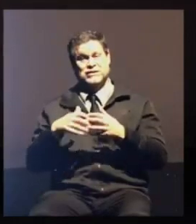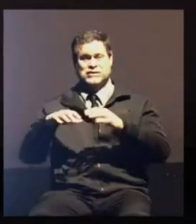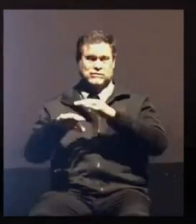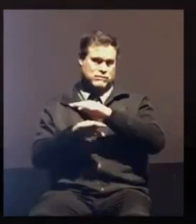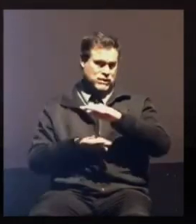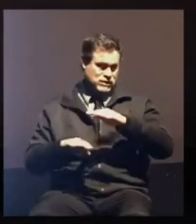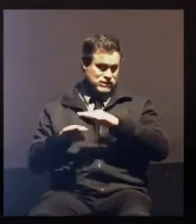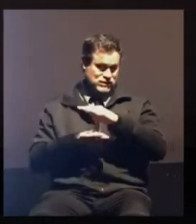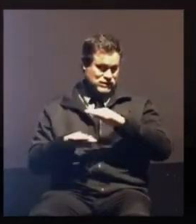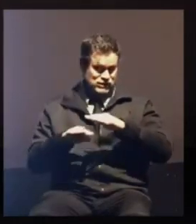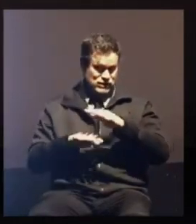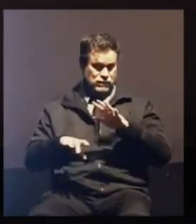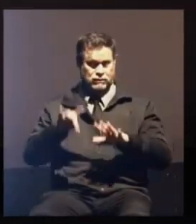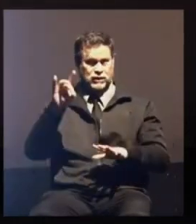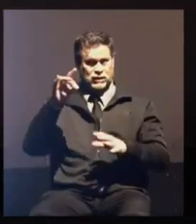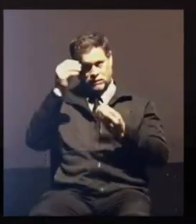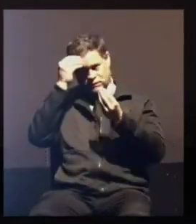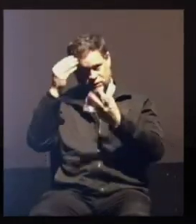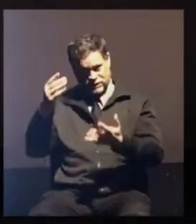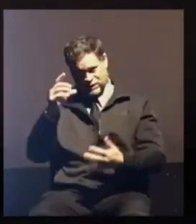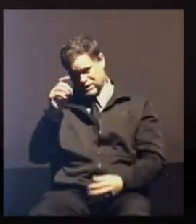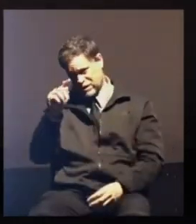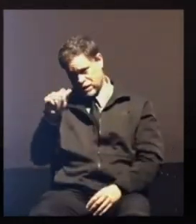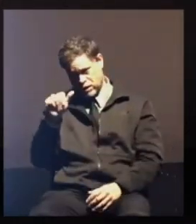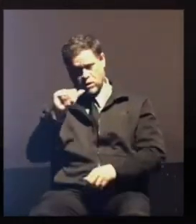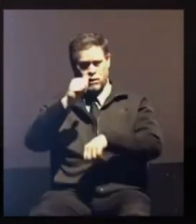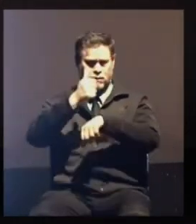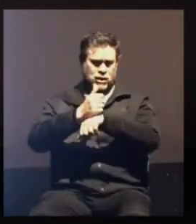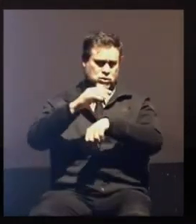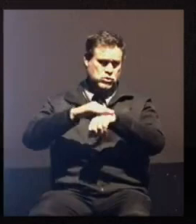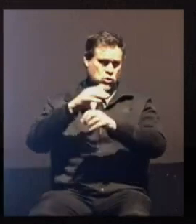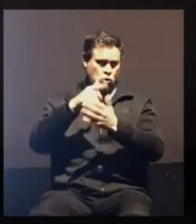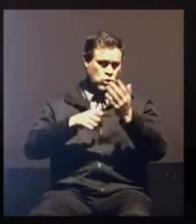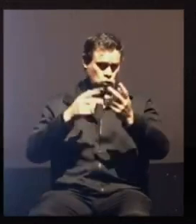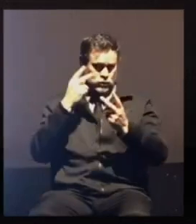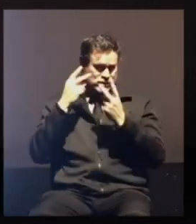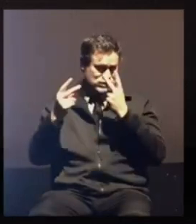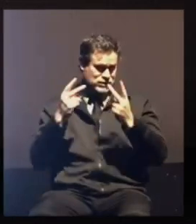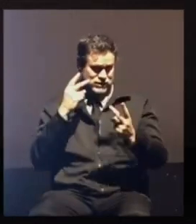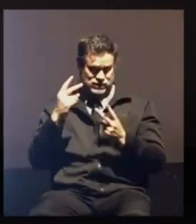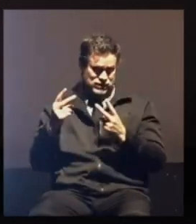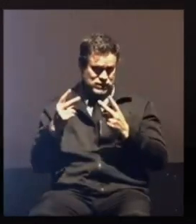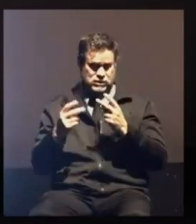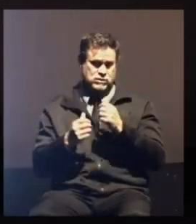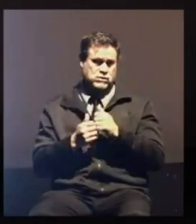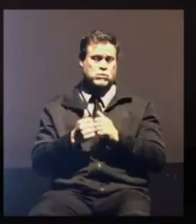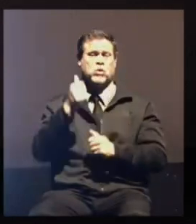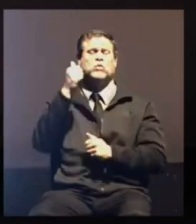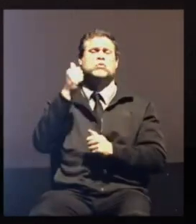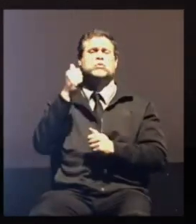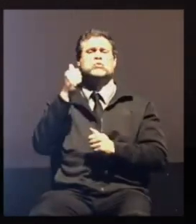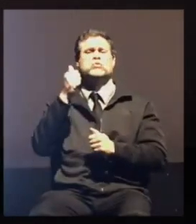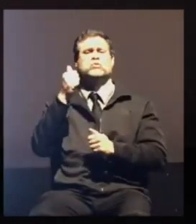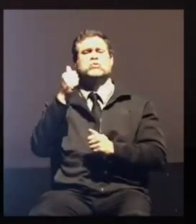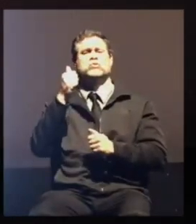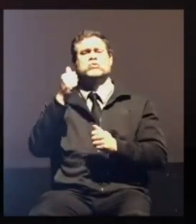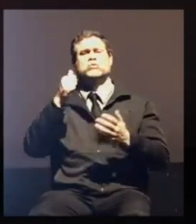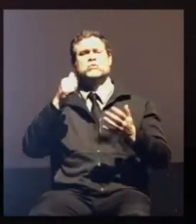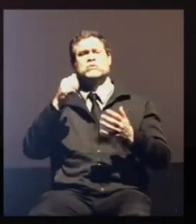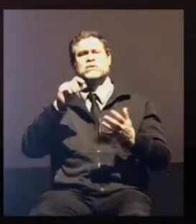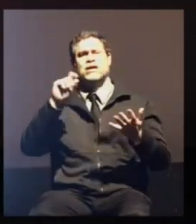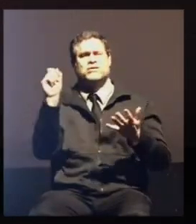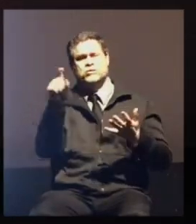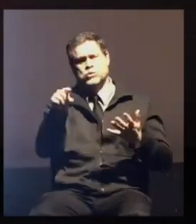basically picking up data based on what we see as the most, you know, the last questions, such